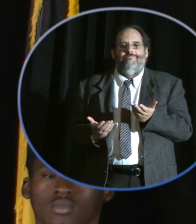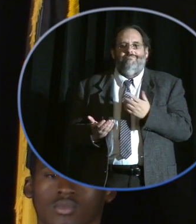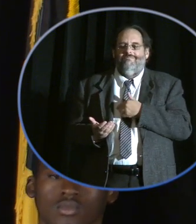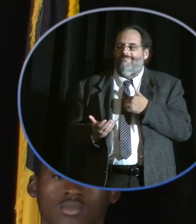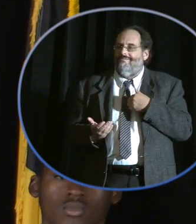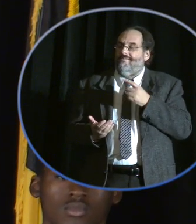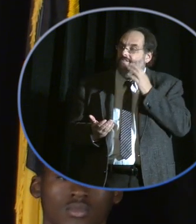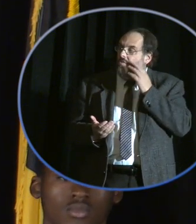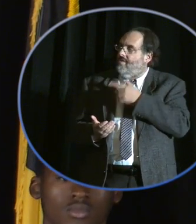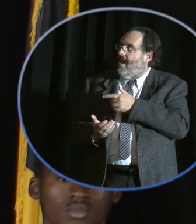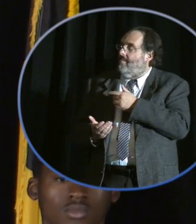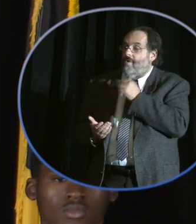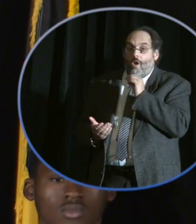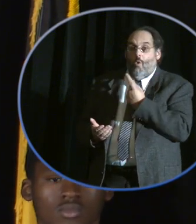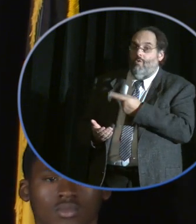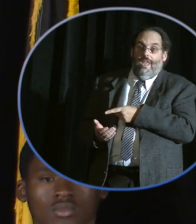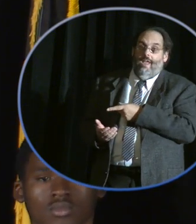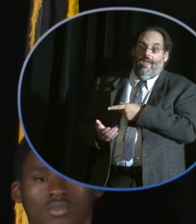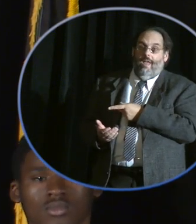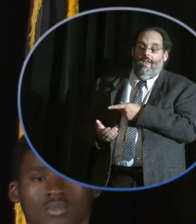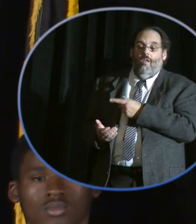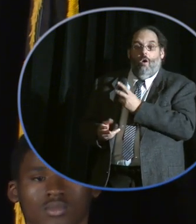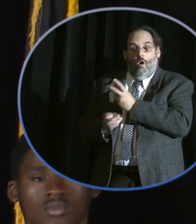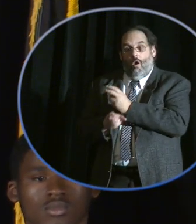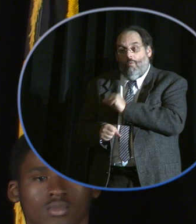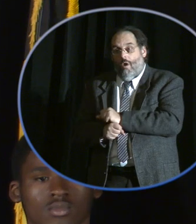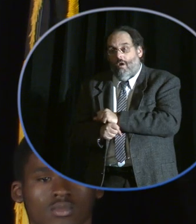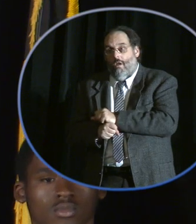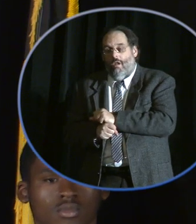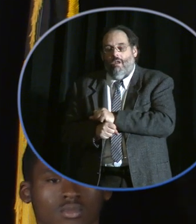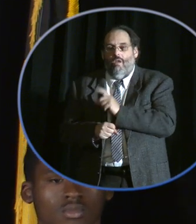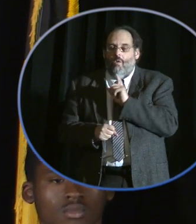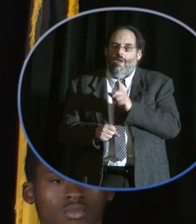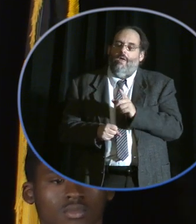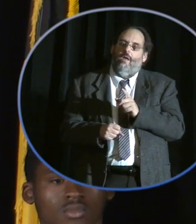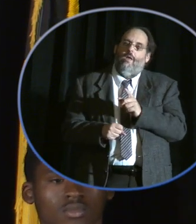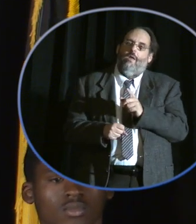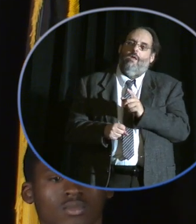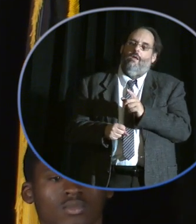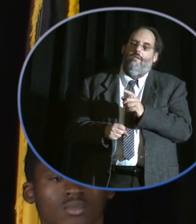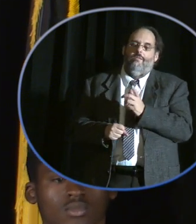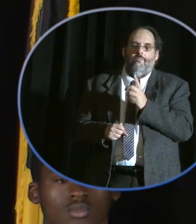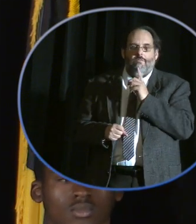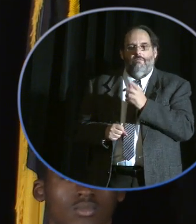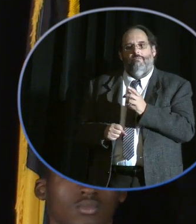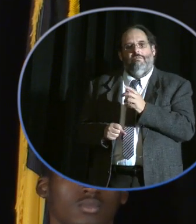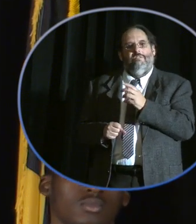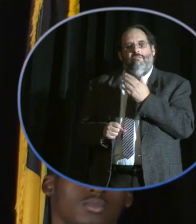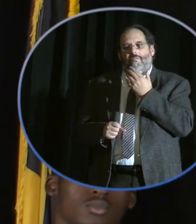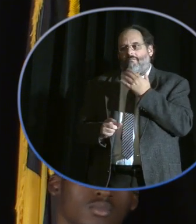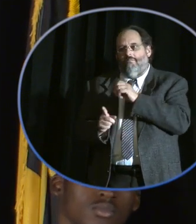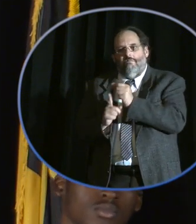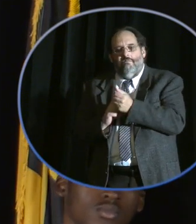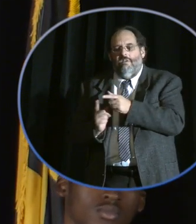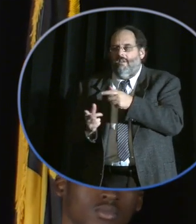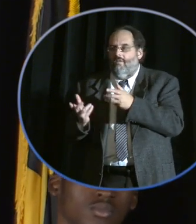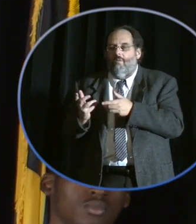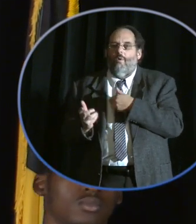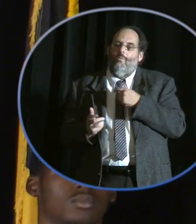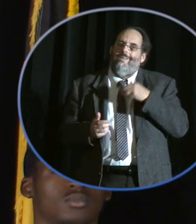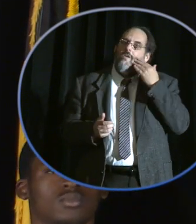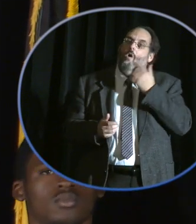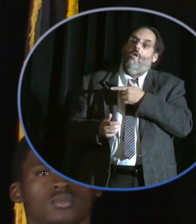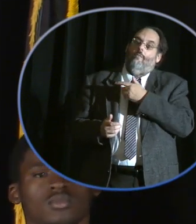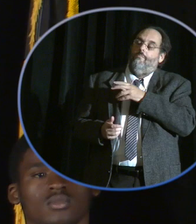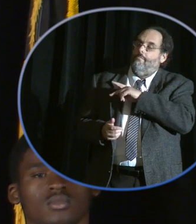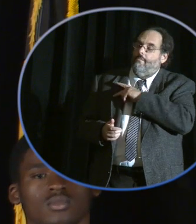And we got to know them not only through their hard work and through the unbelievable circumstances that they were going through, but what we got to know them as